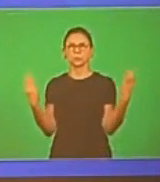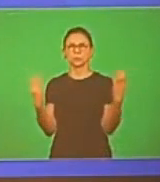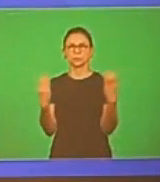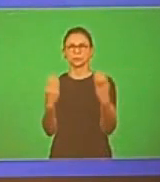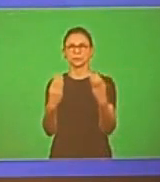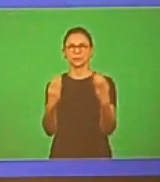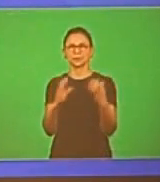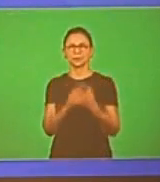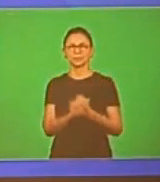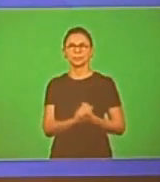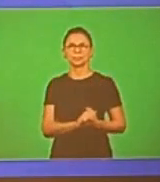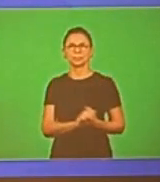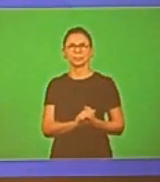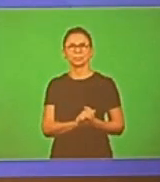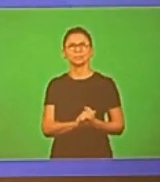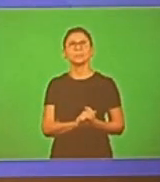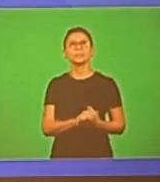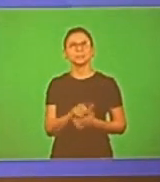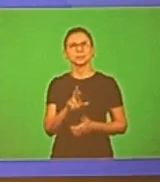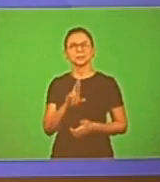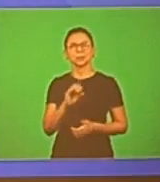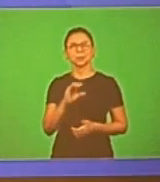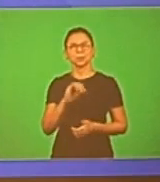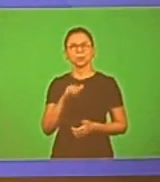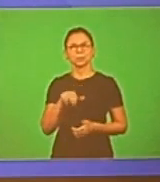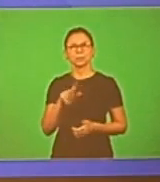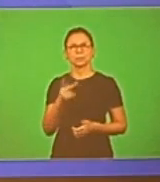and Rocinha, Rio de Janeiro.